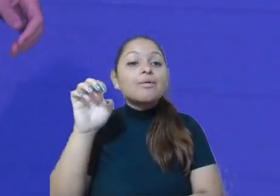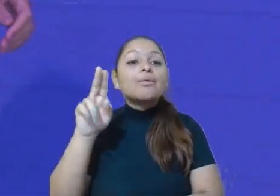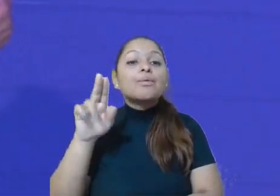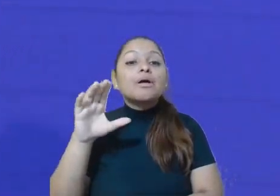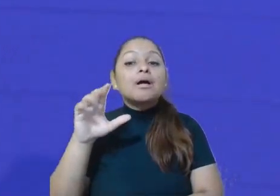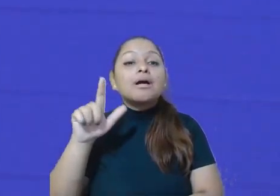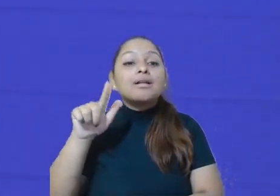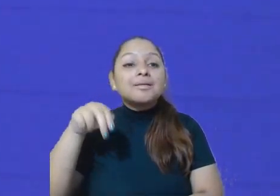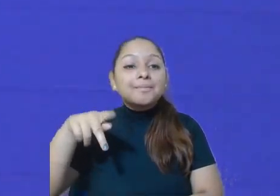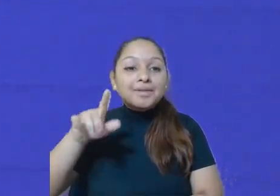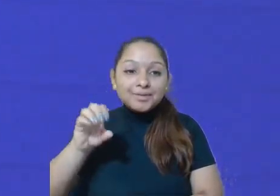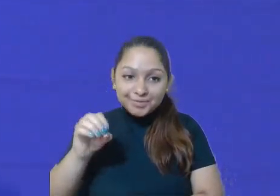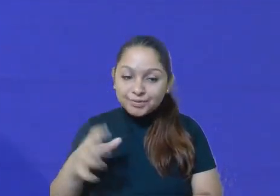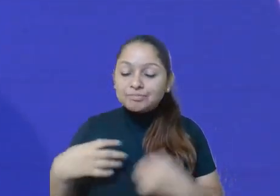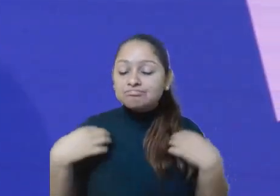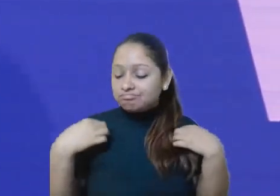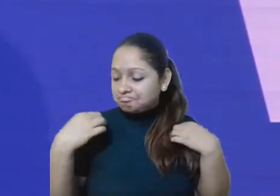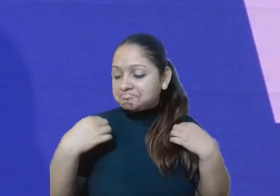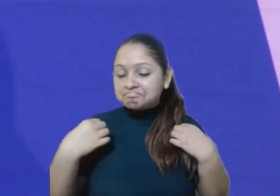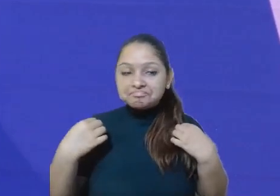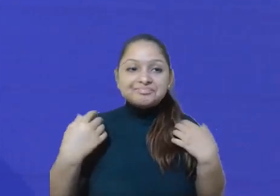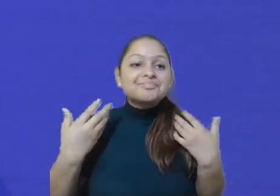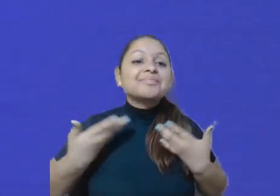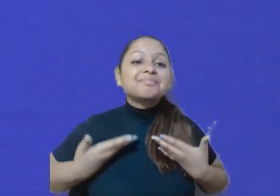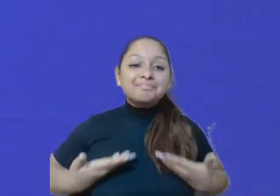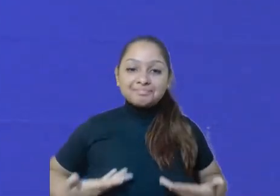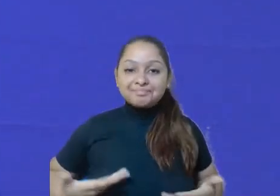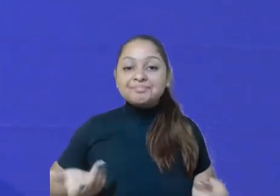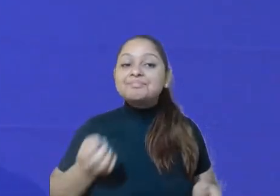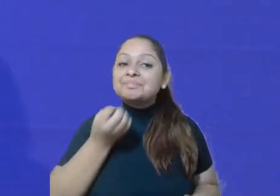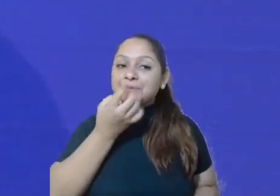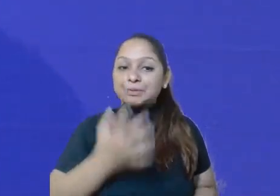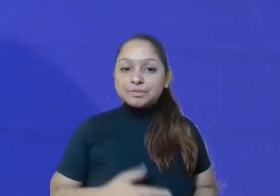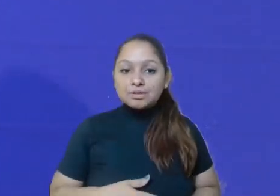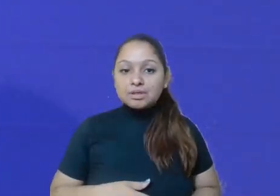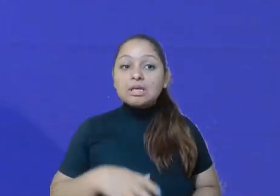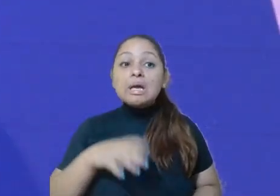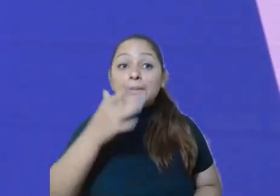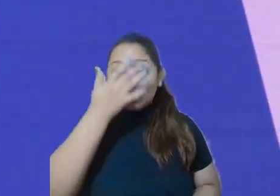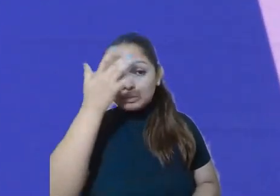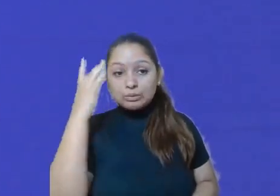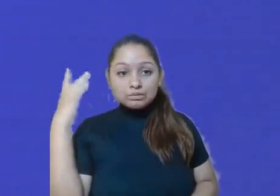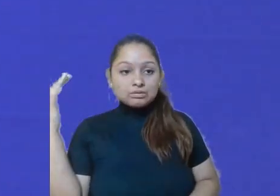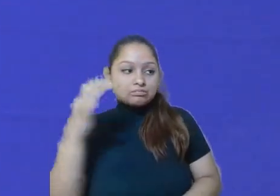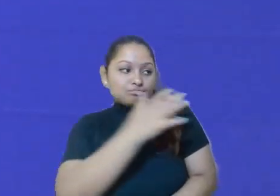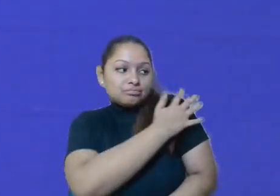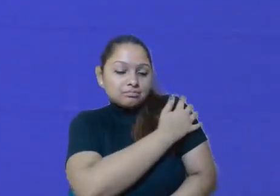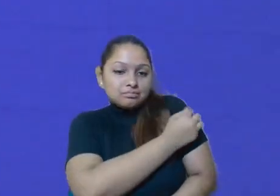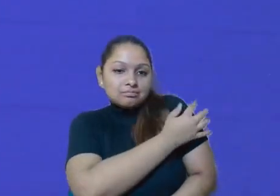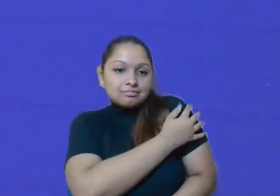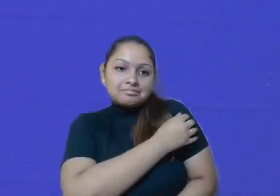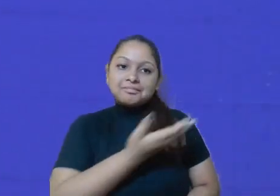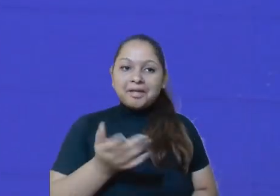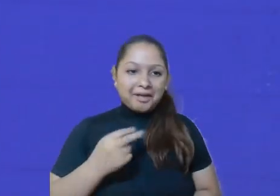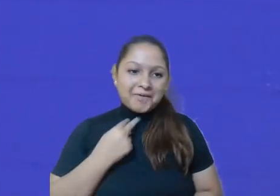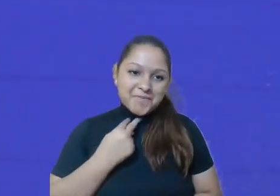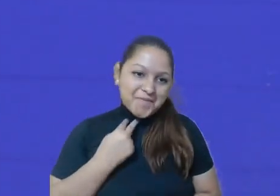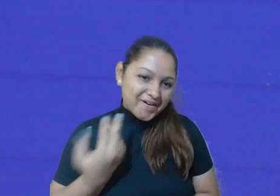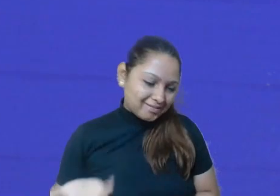my look. It's super comfortable. I'm not going to let anyone touch it because it's kind of indiscreet,